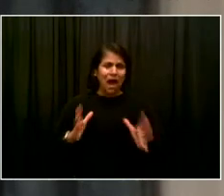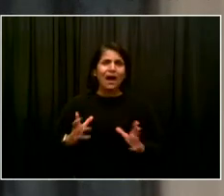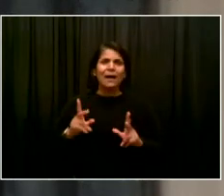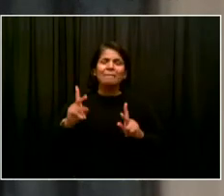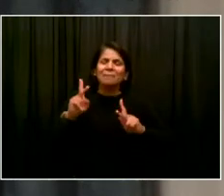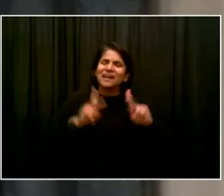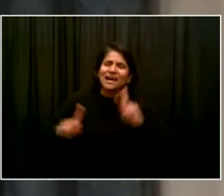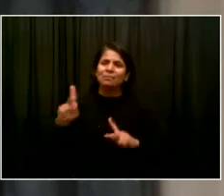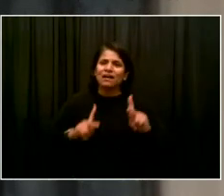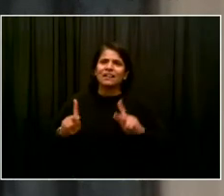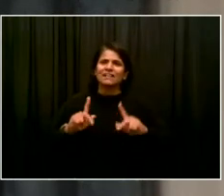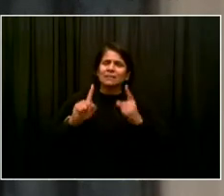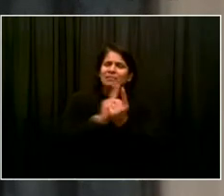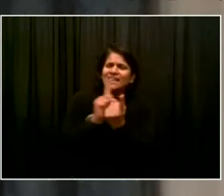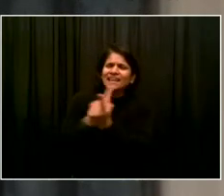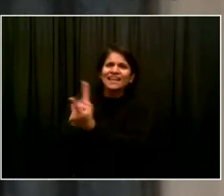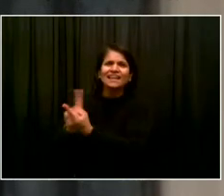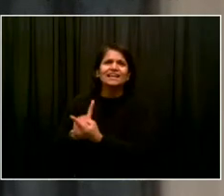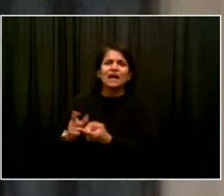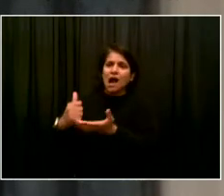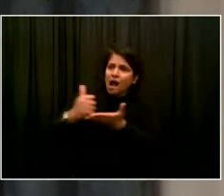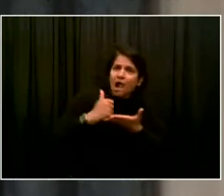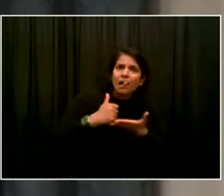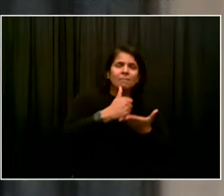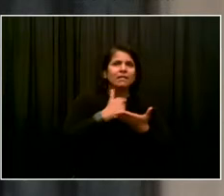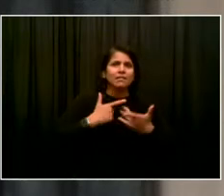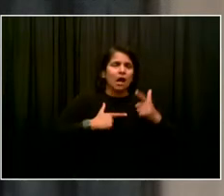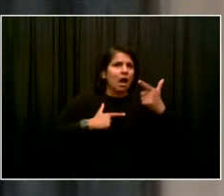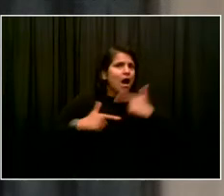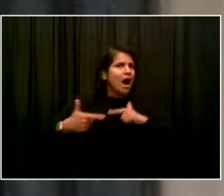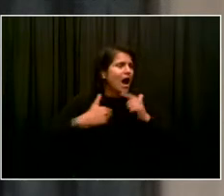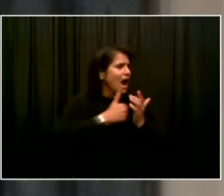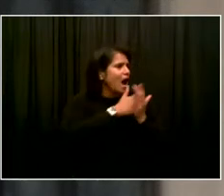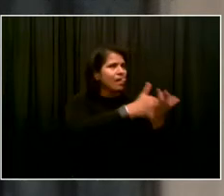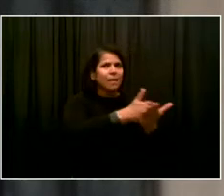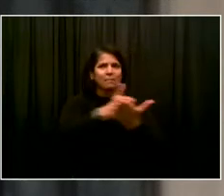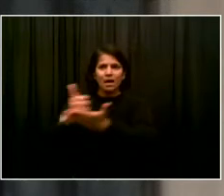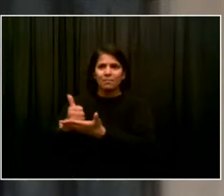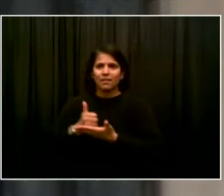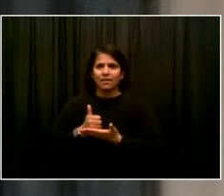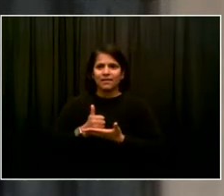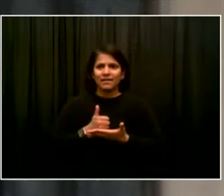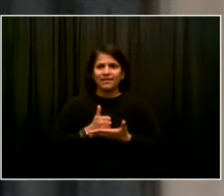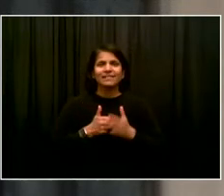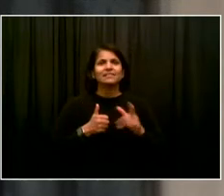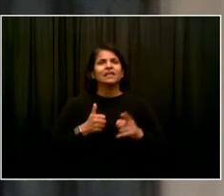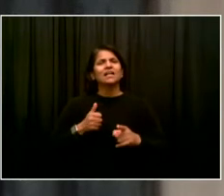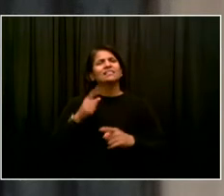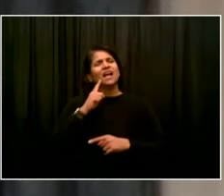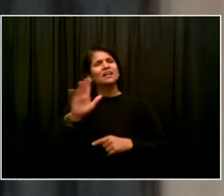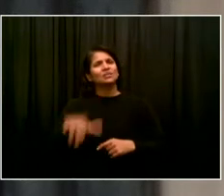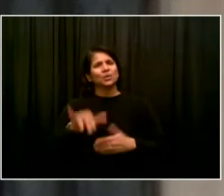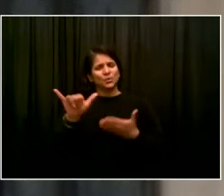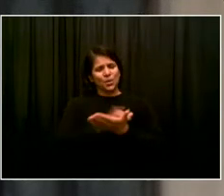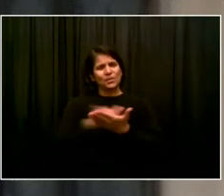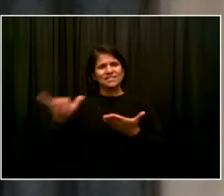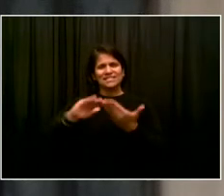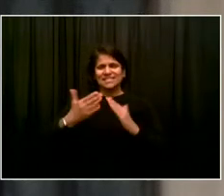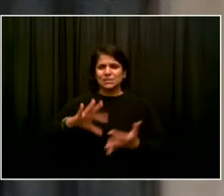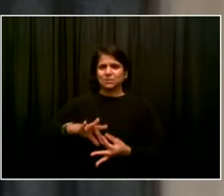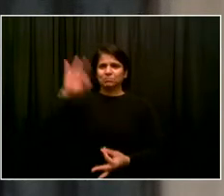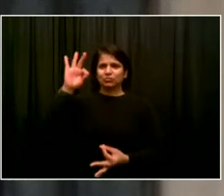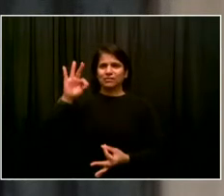that you get to help along the way. That to me, that's the spirit of New York City. And that's what I guess keeps